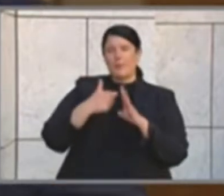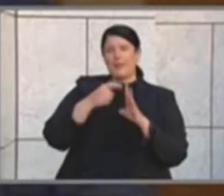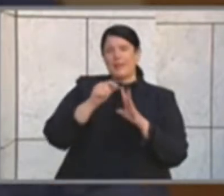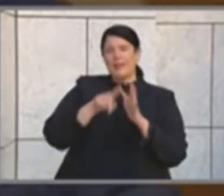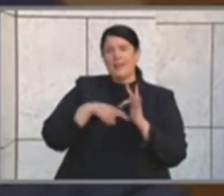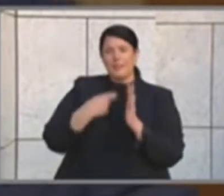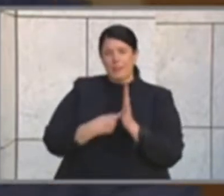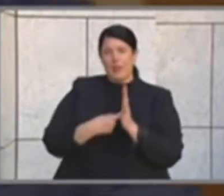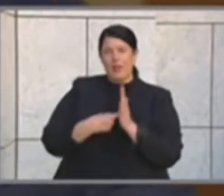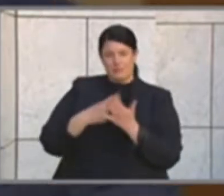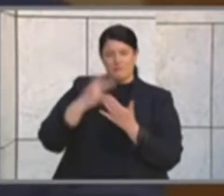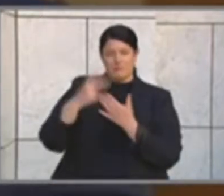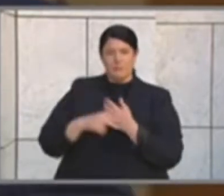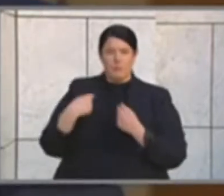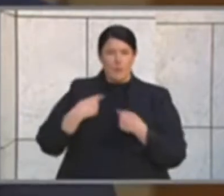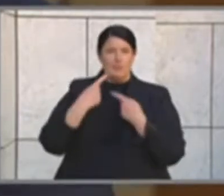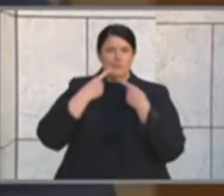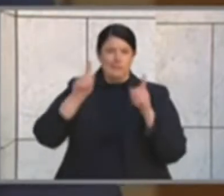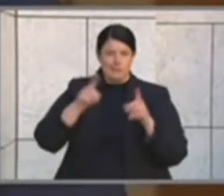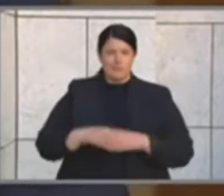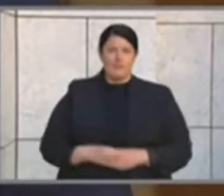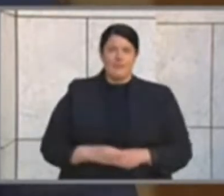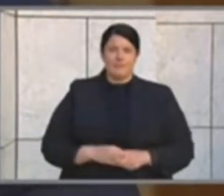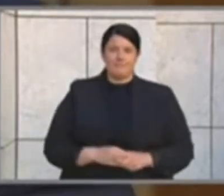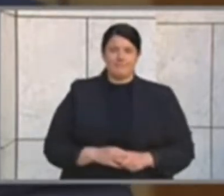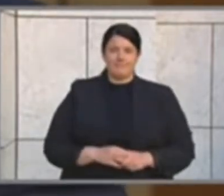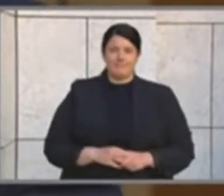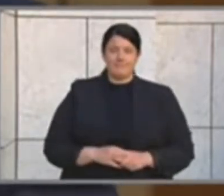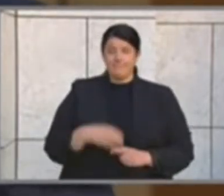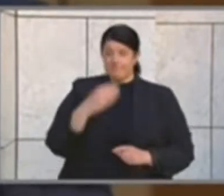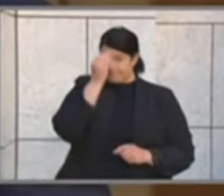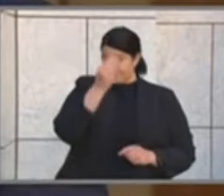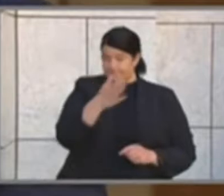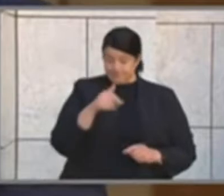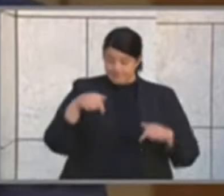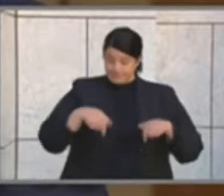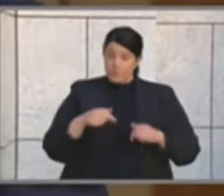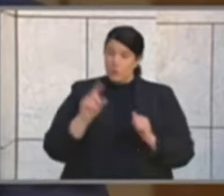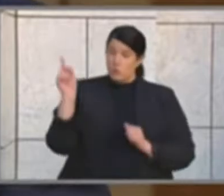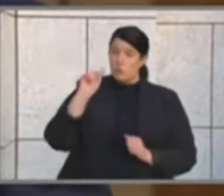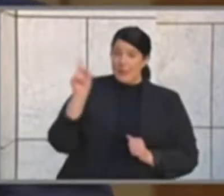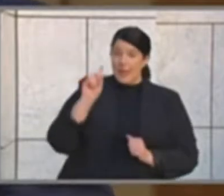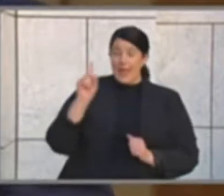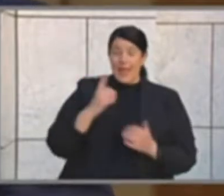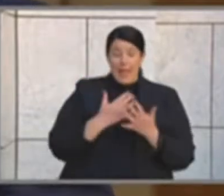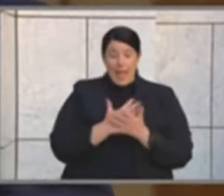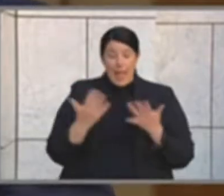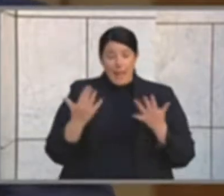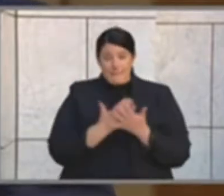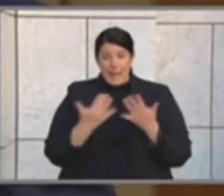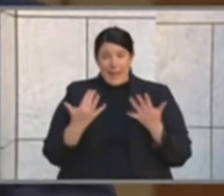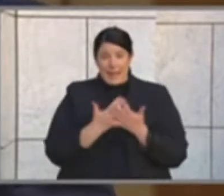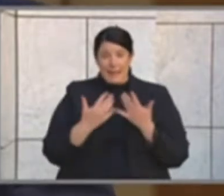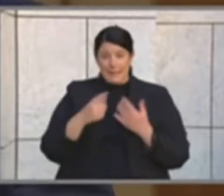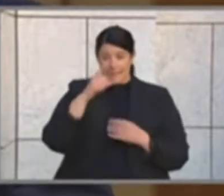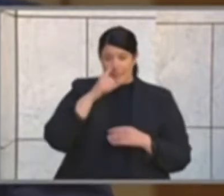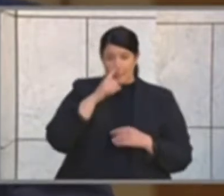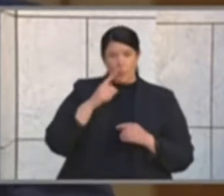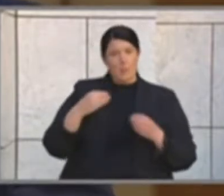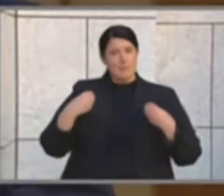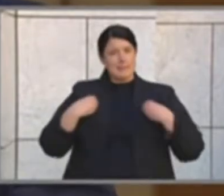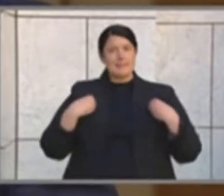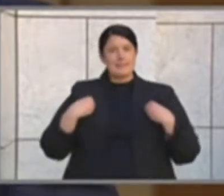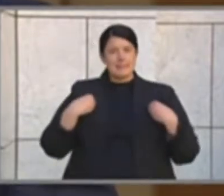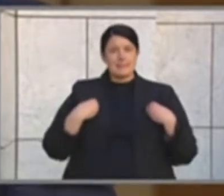program. And I can inform you that today, the number of